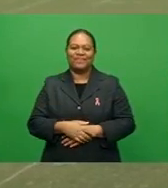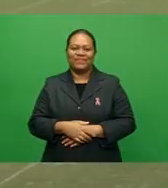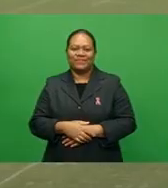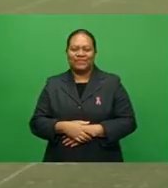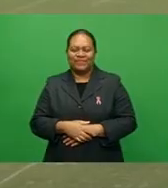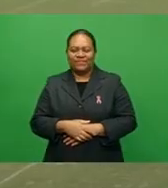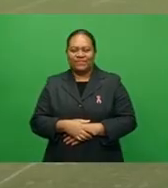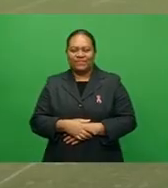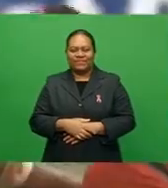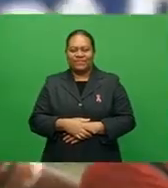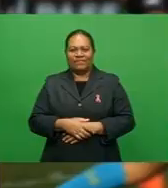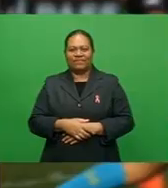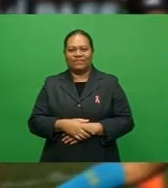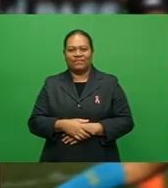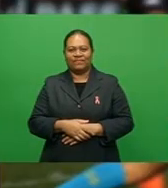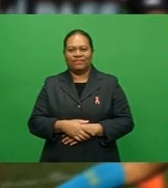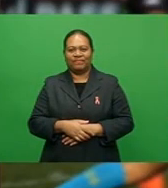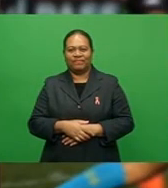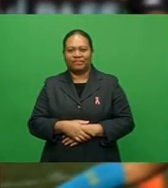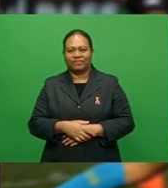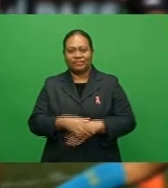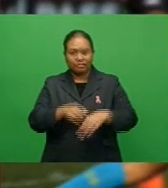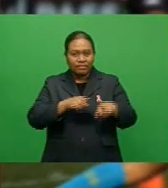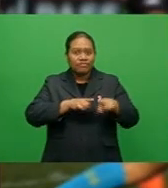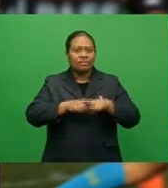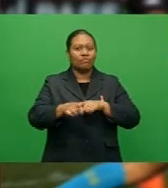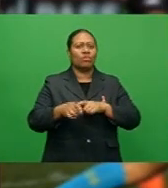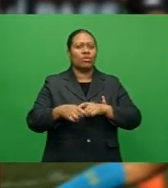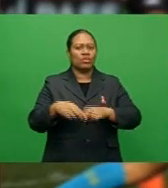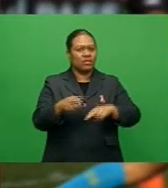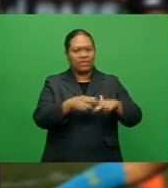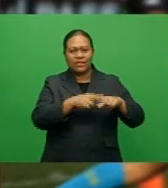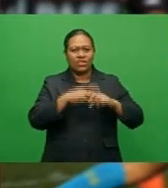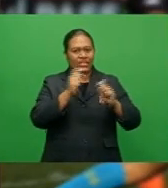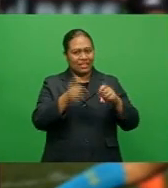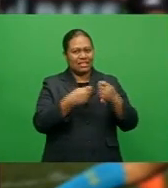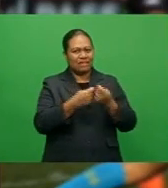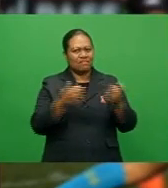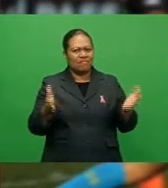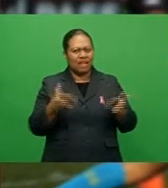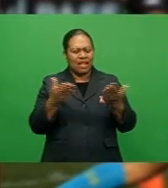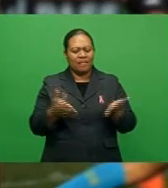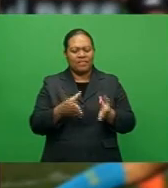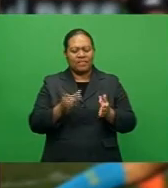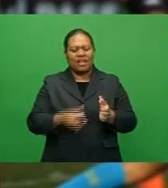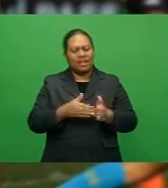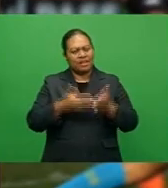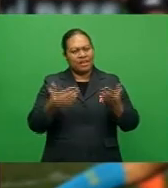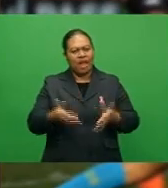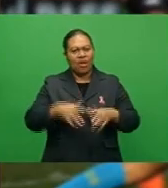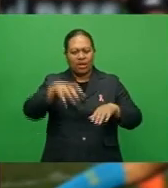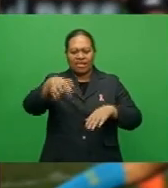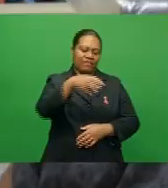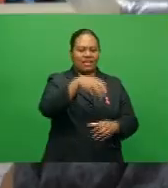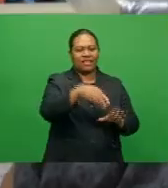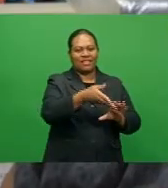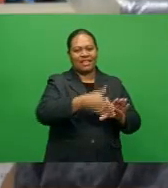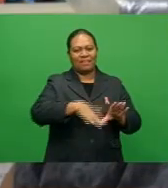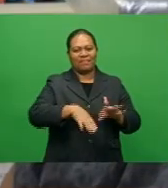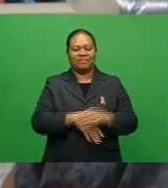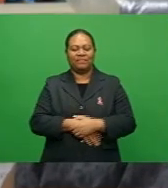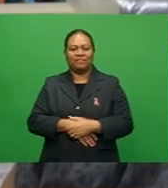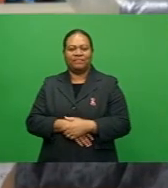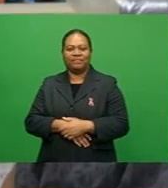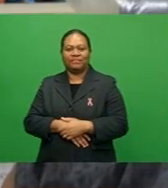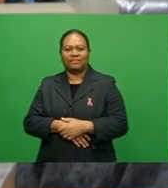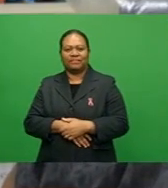Tavi, FBC Sports. Most of the Flying Fijians players are now in camp in France ahead of the Autumn Nations Cup. The players